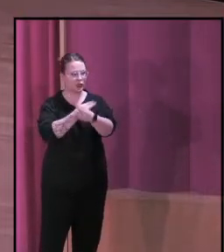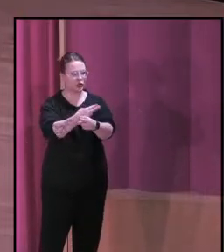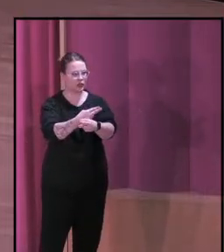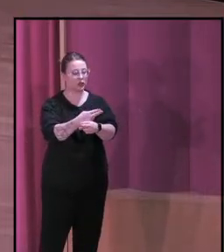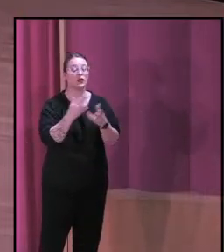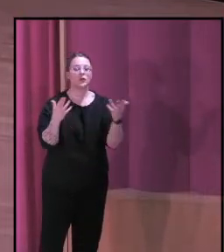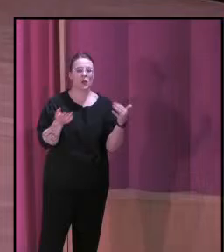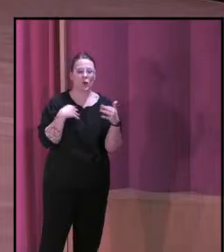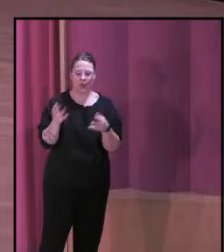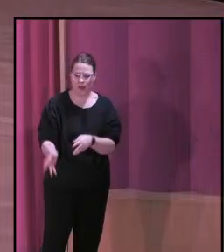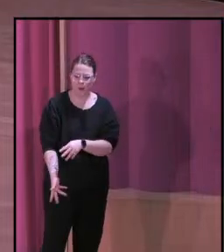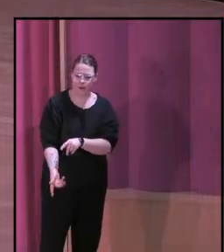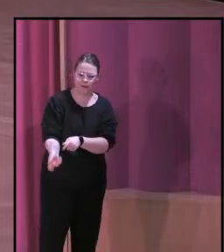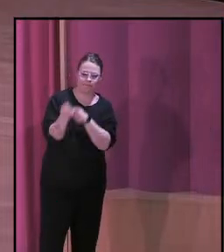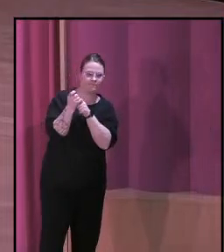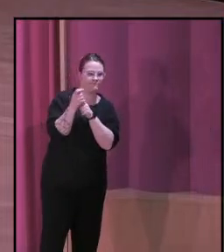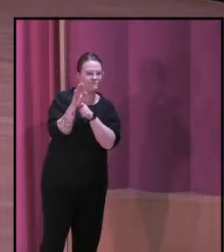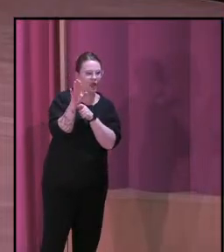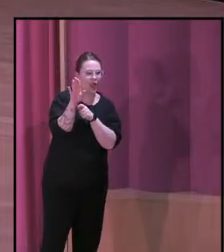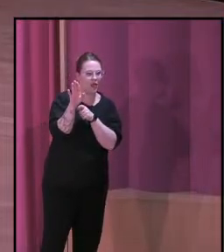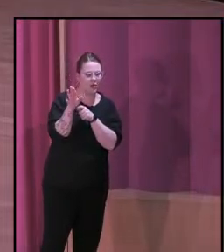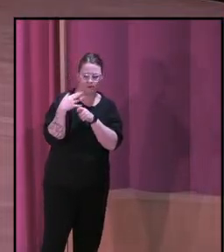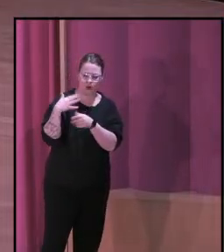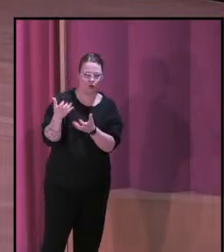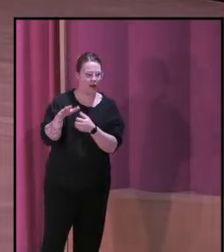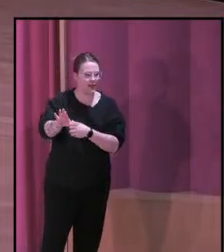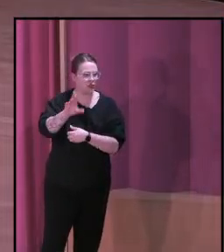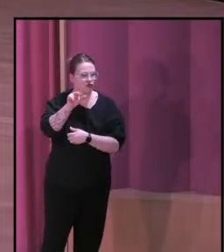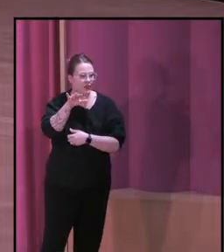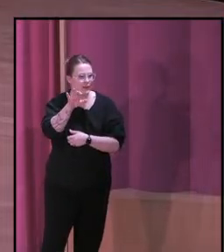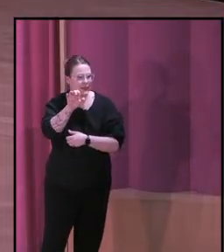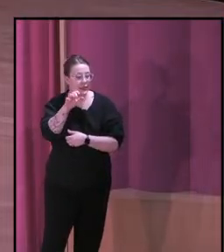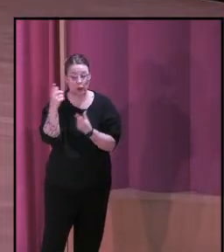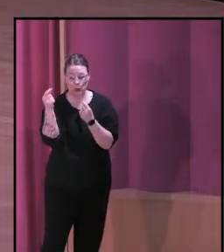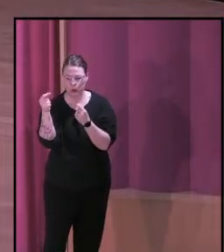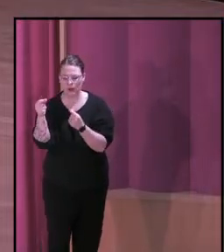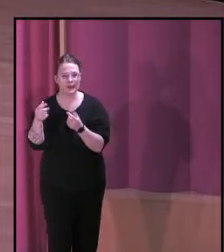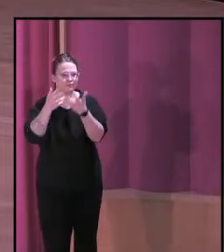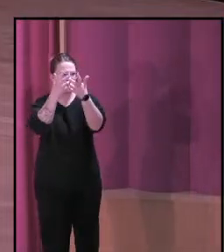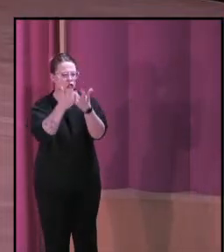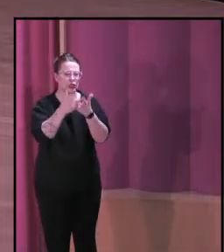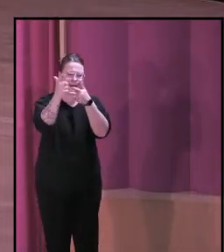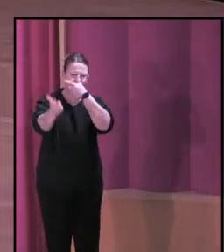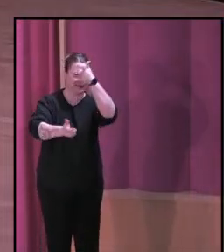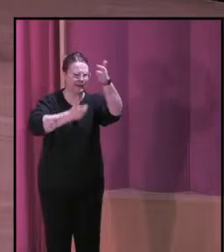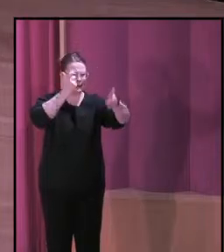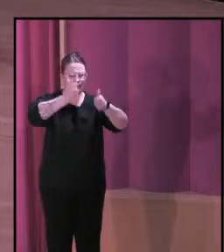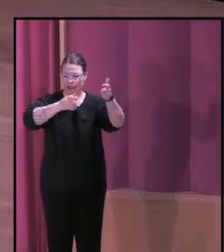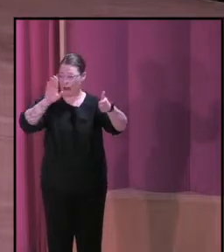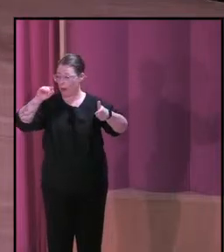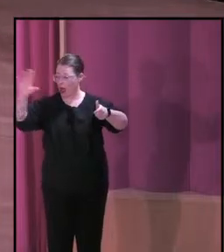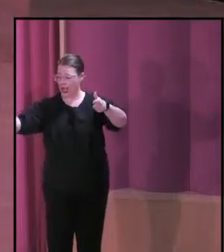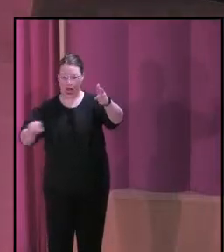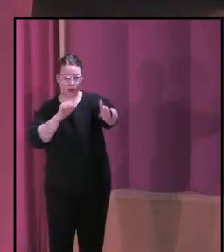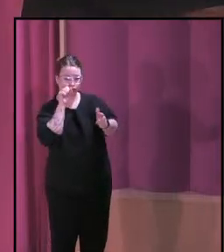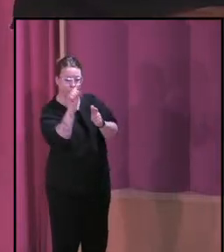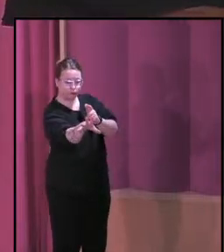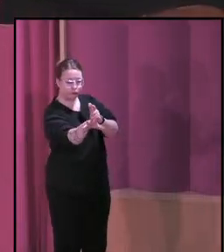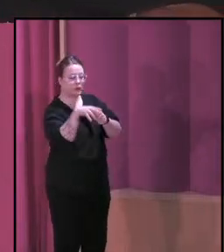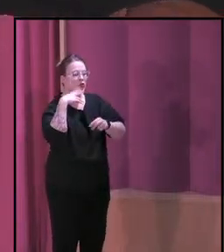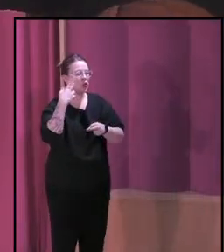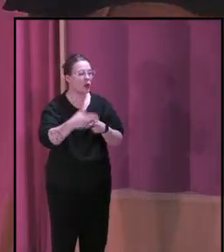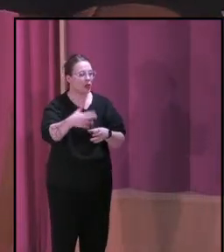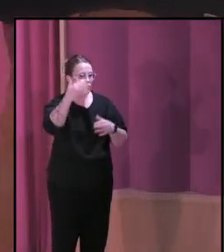spaghetti recipe, the aliens put him in a gigantic machine called the Brain